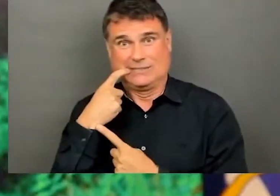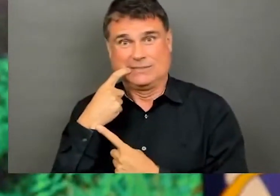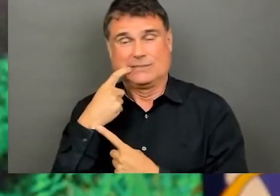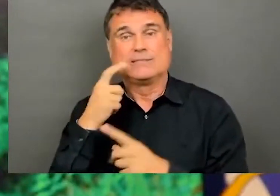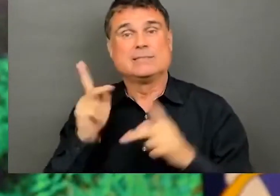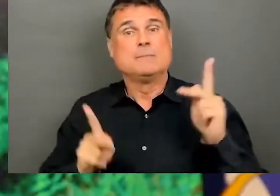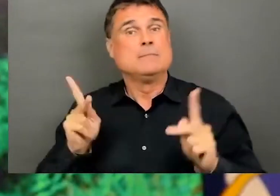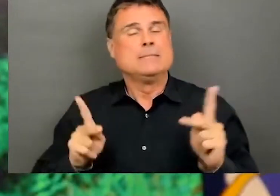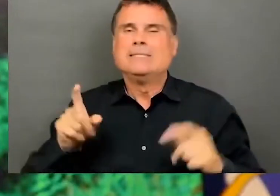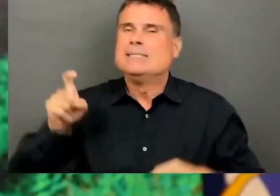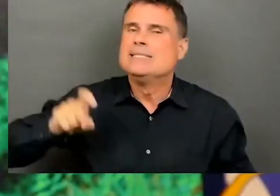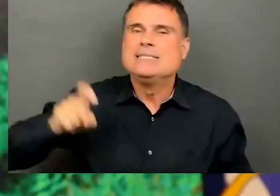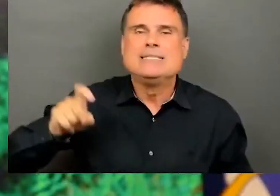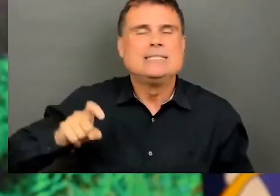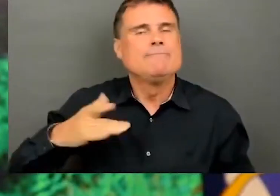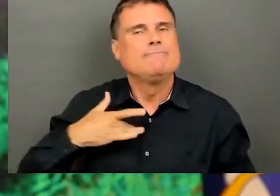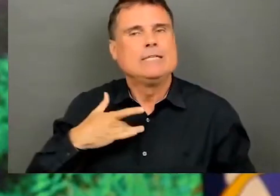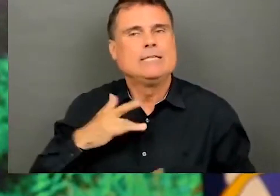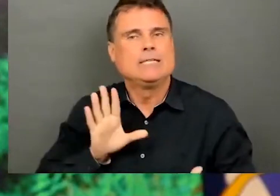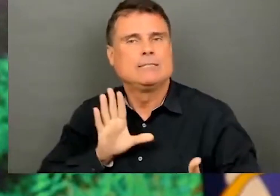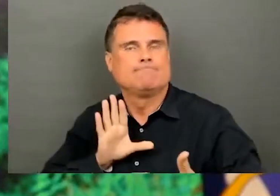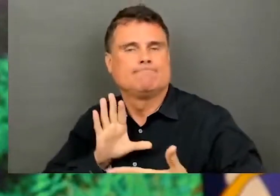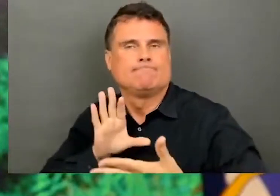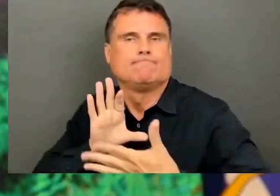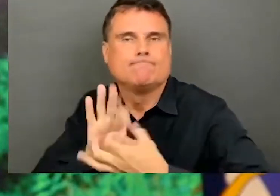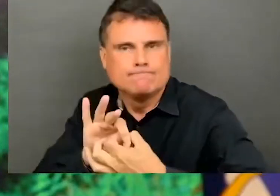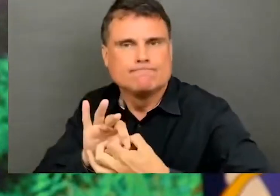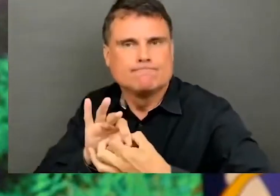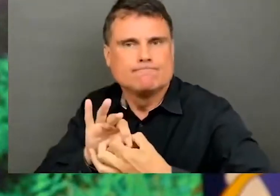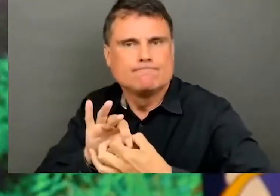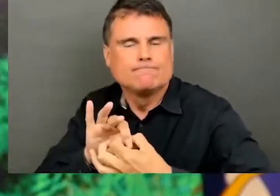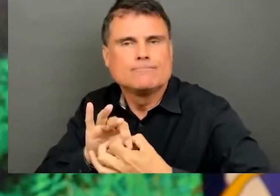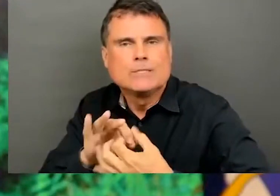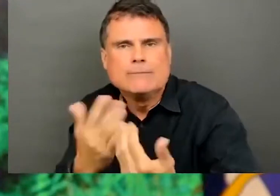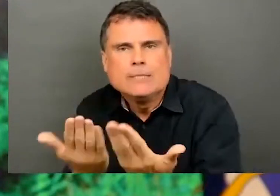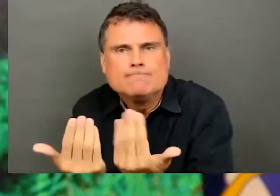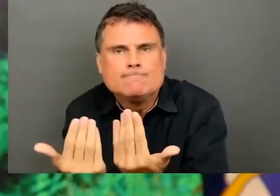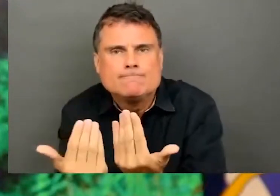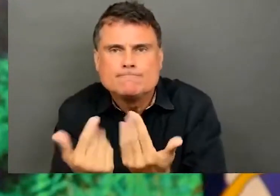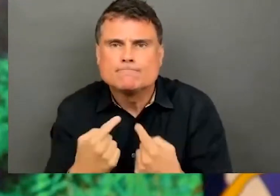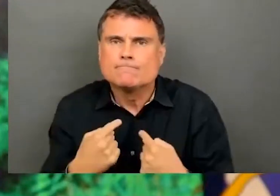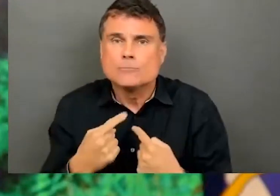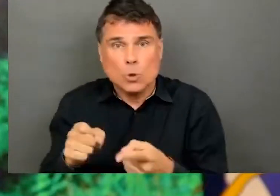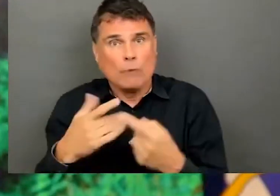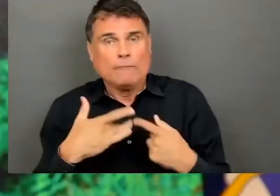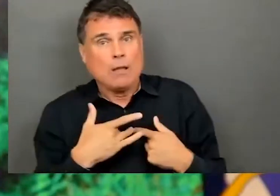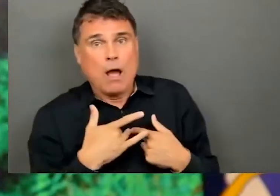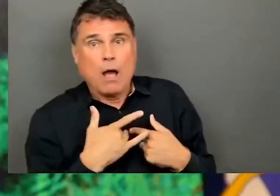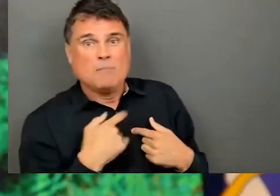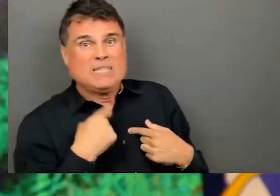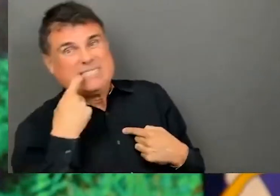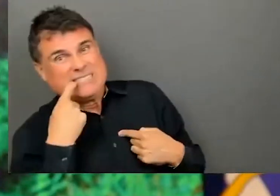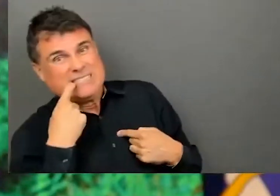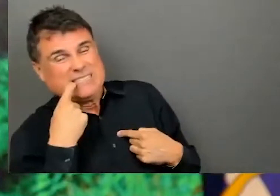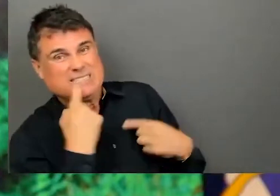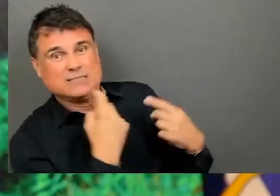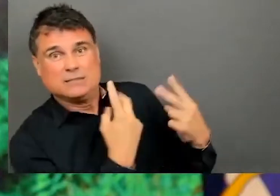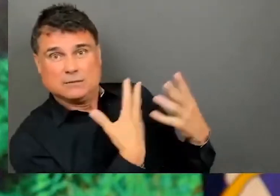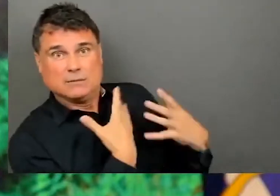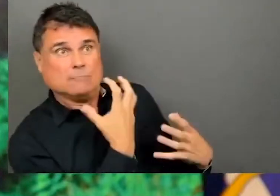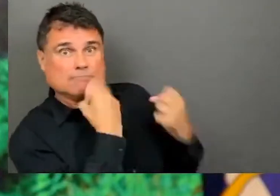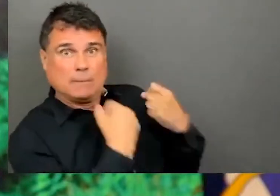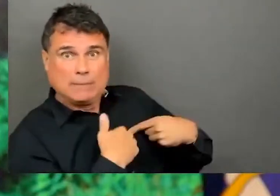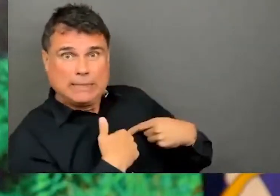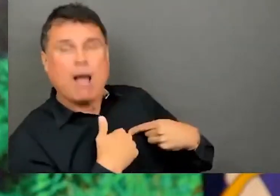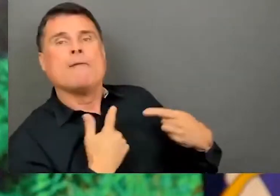is another mechanism that we can connect people to other parts of the service of the healthcare system or housing